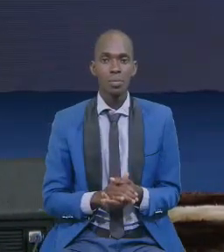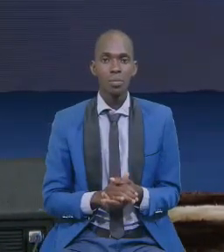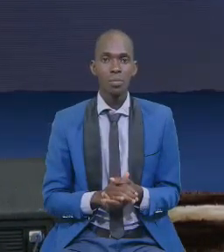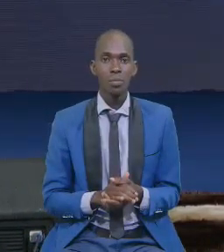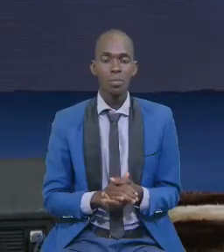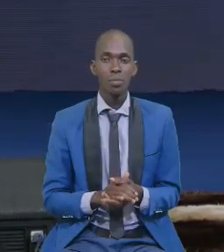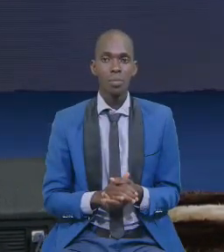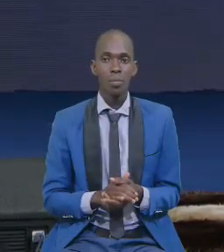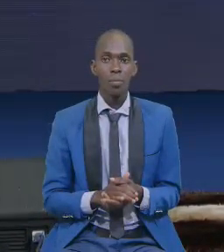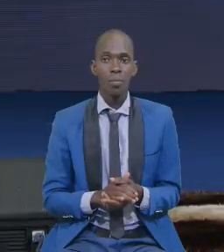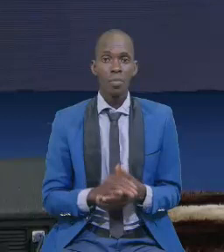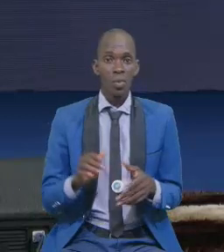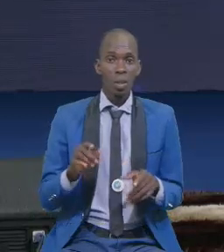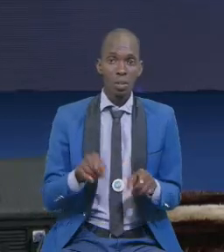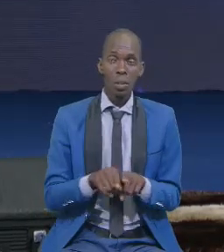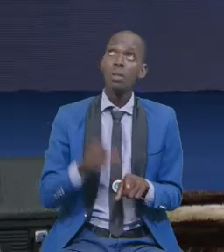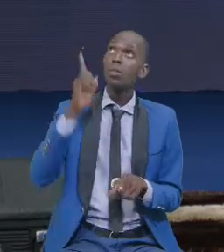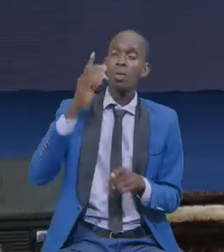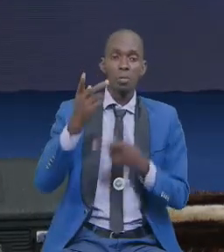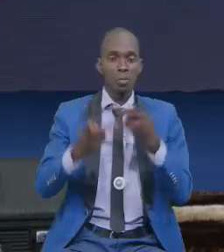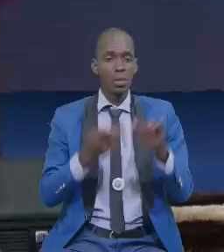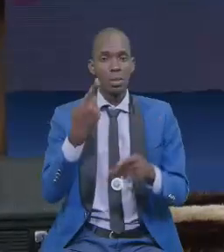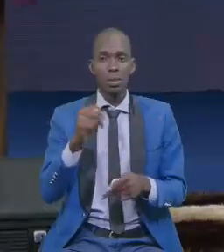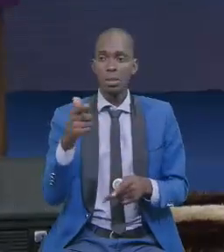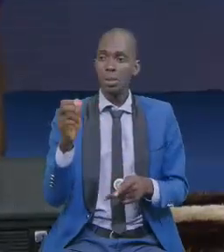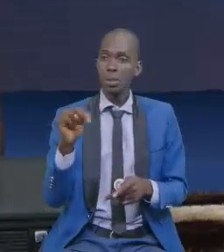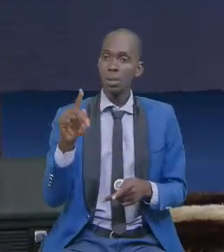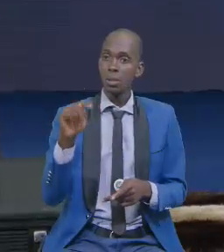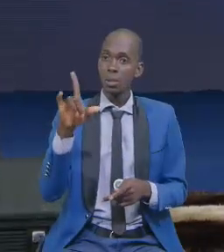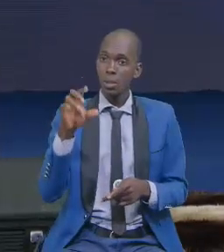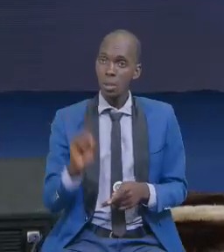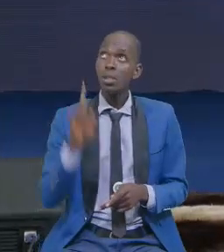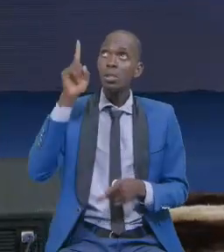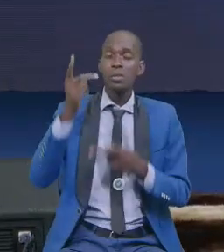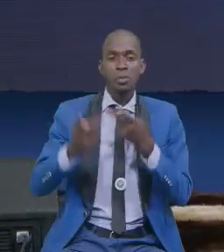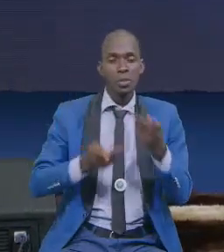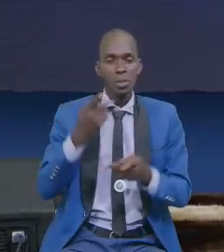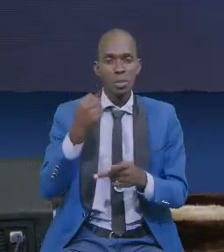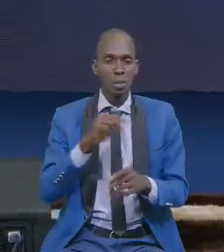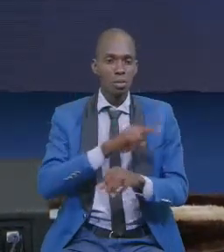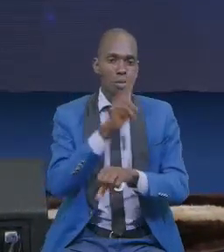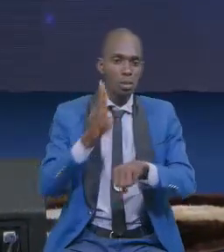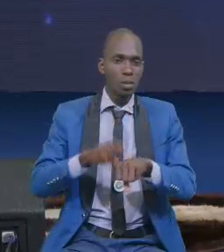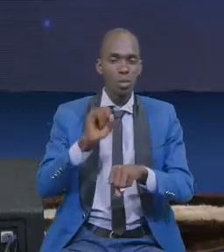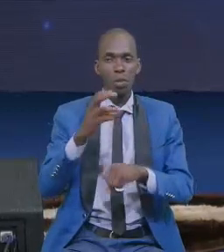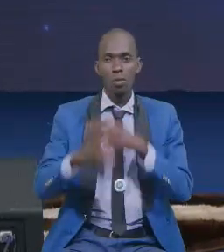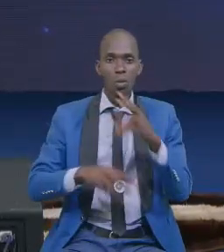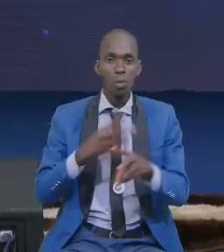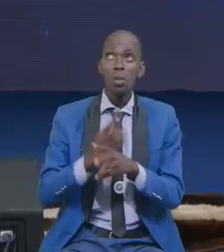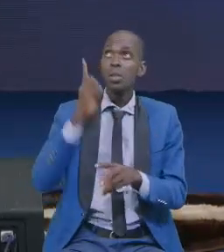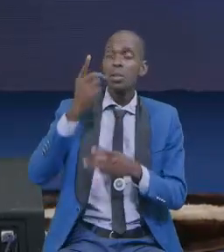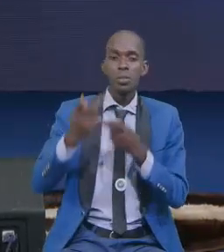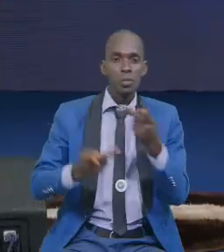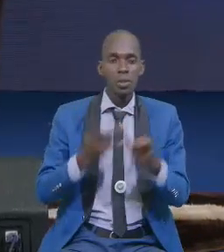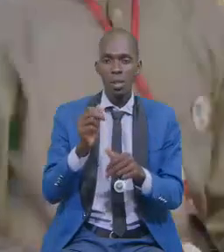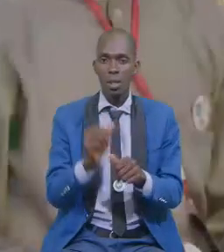That God visits the Gentiles. He visits the nations of the world. He visits all the tribes of the